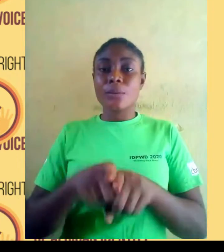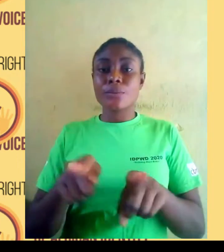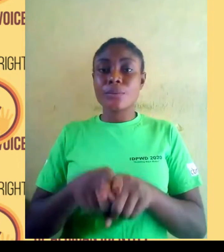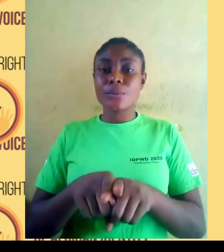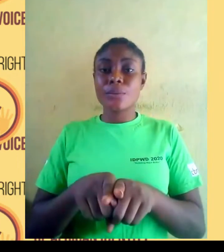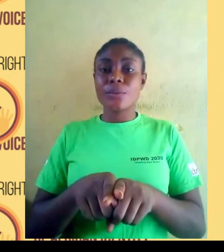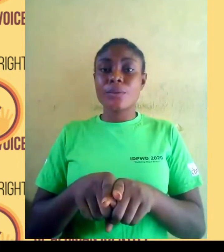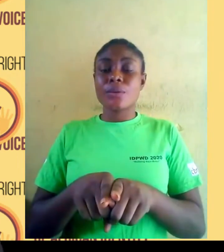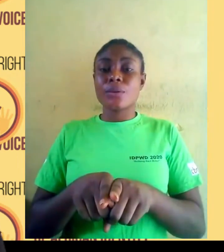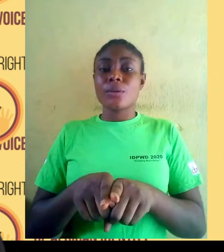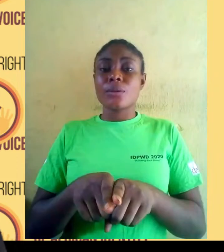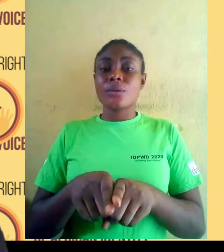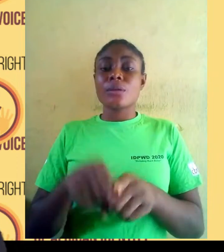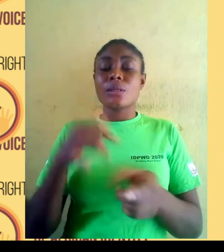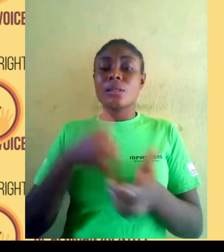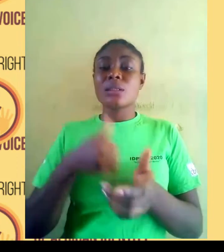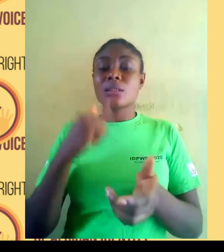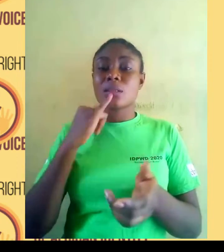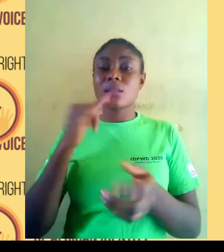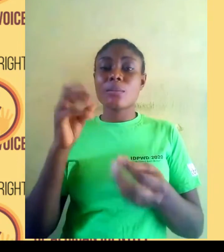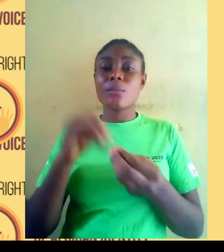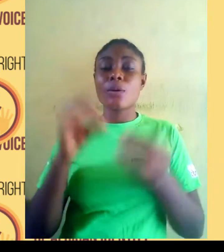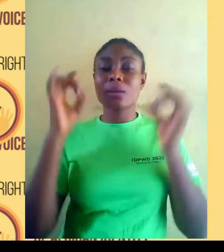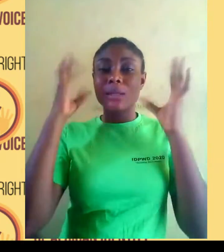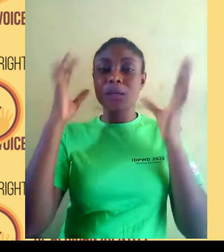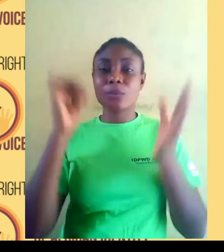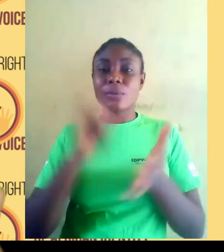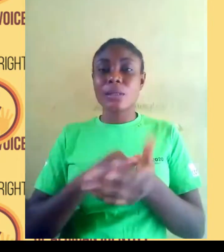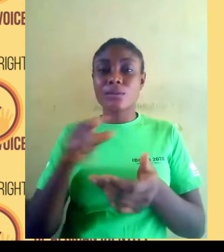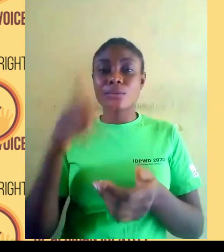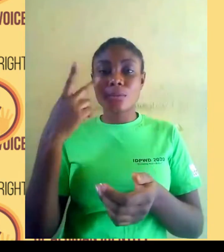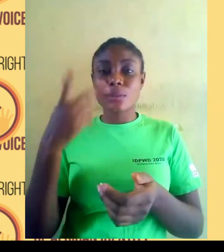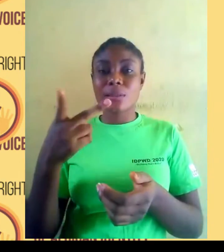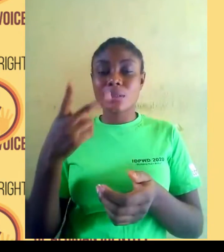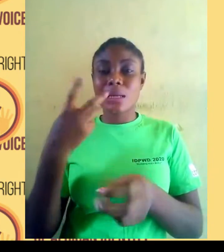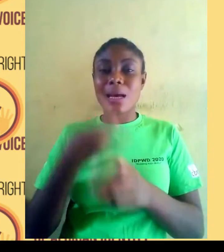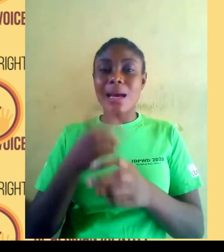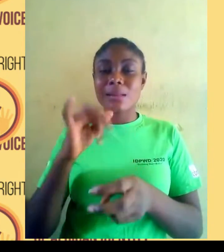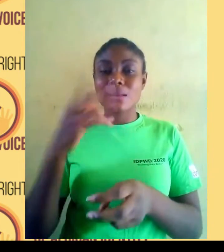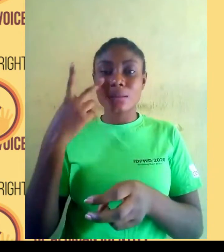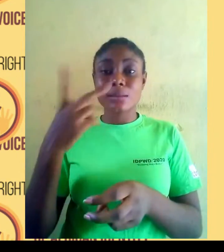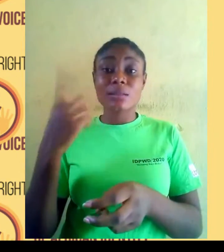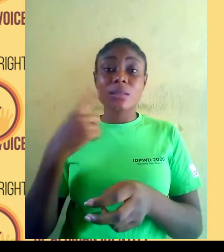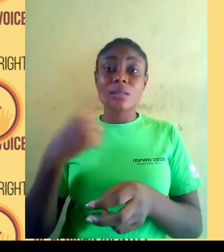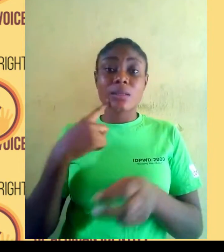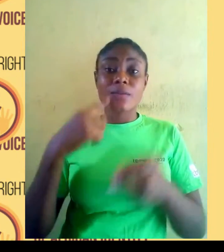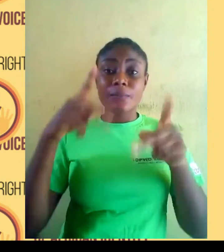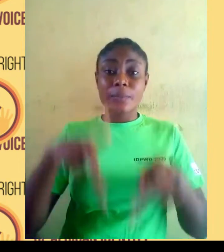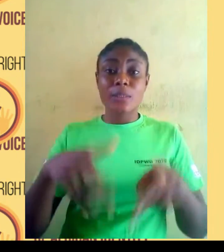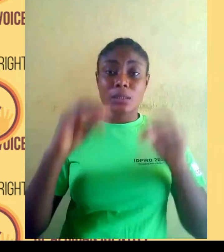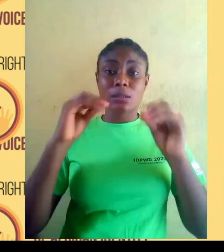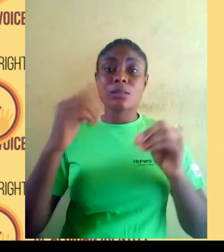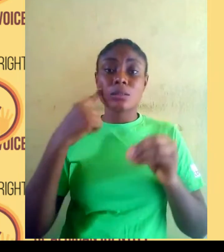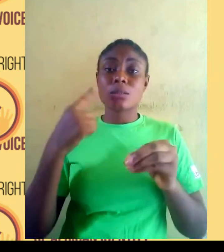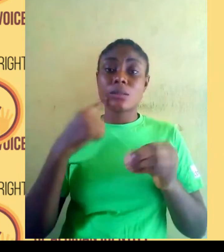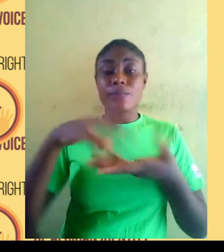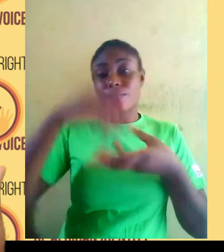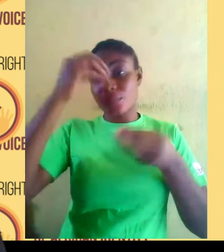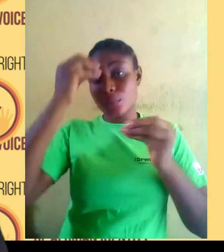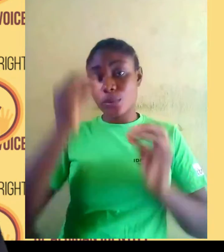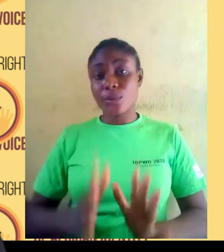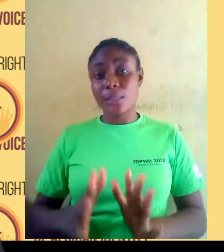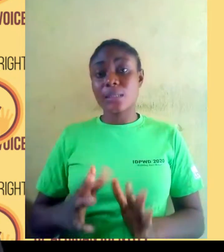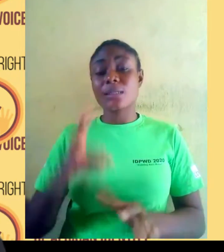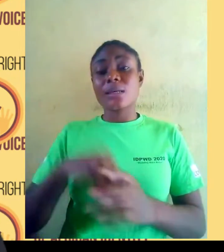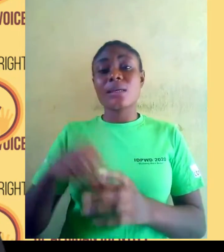more terrible is that you will hardly see deaf persons teaching deaf students. In any school, you will